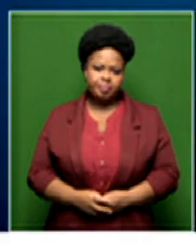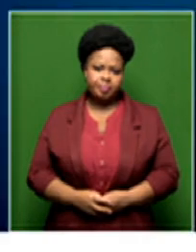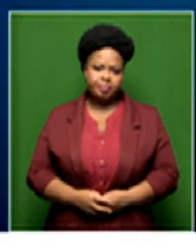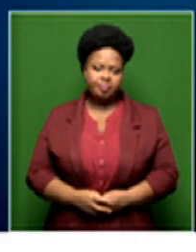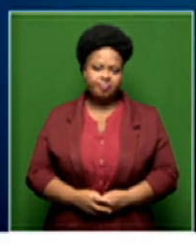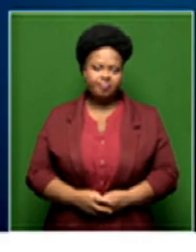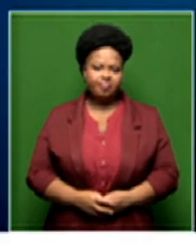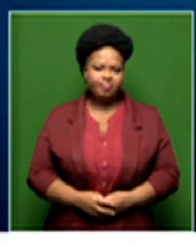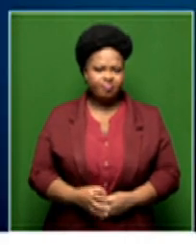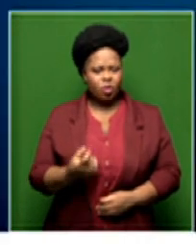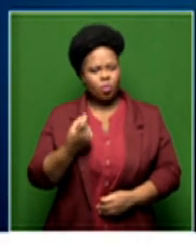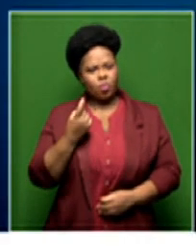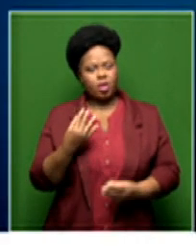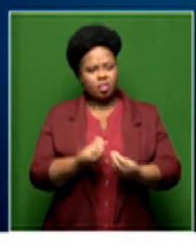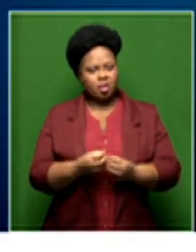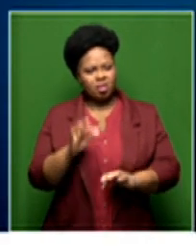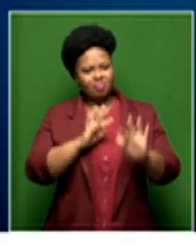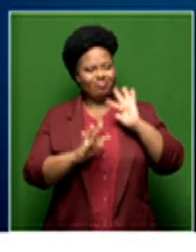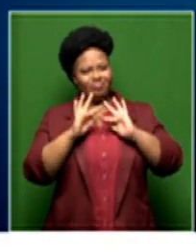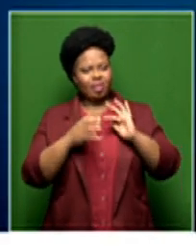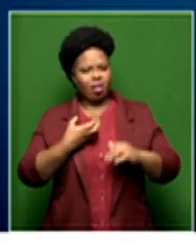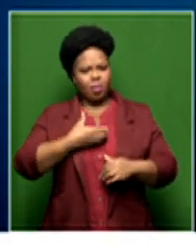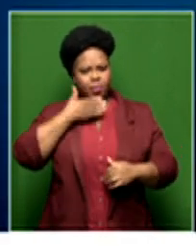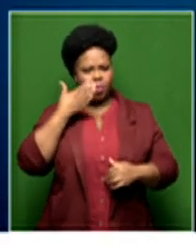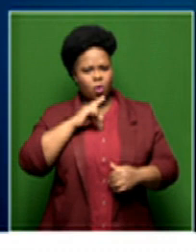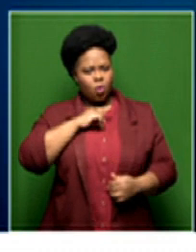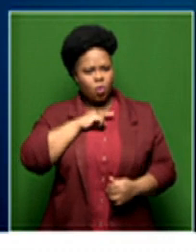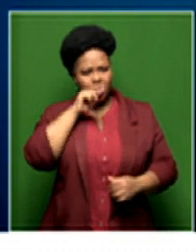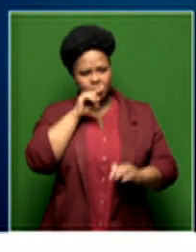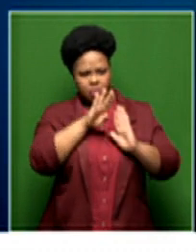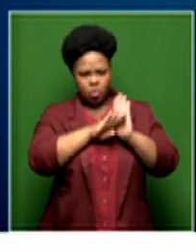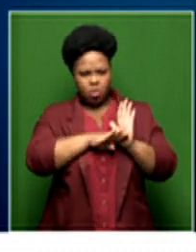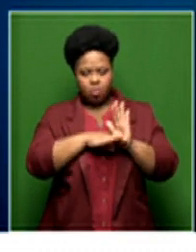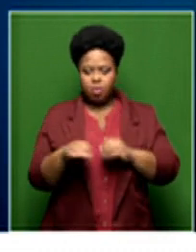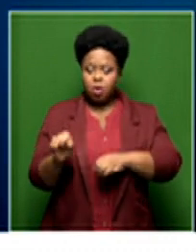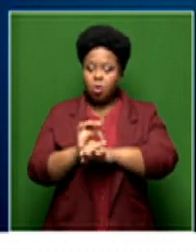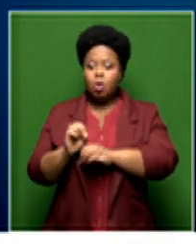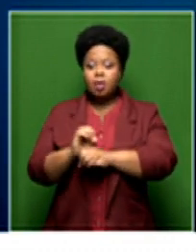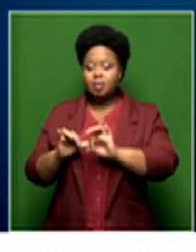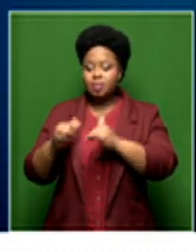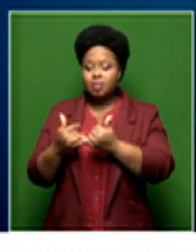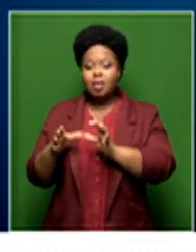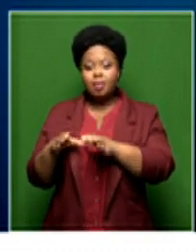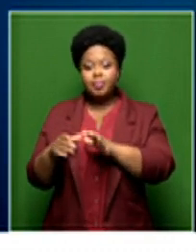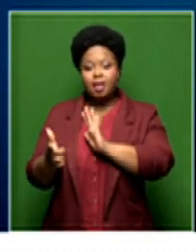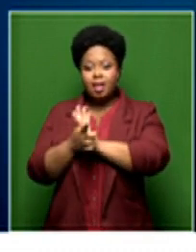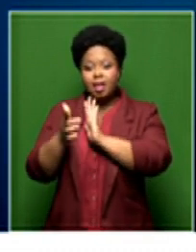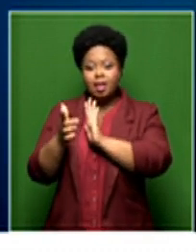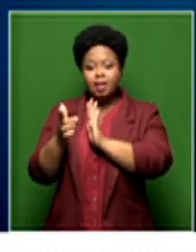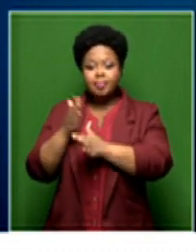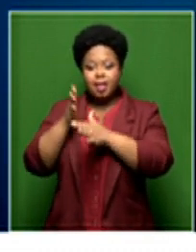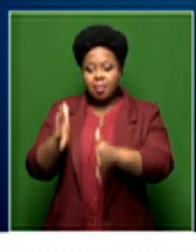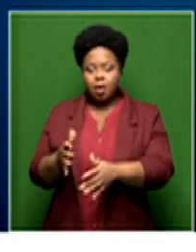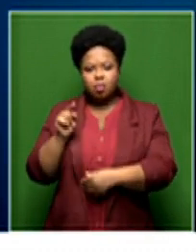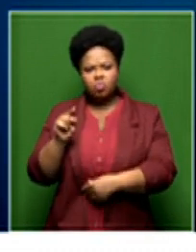What was disturbing in that program was that organized labor was excluded, being a serious stakeholder